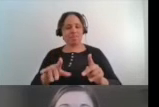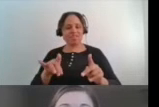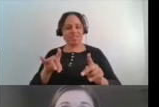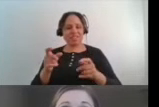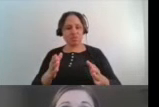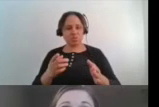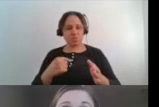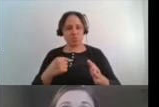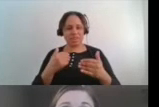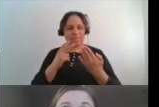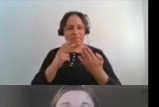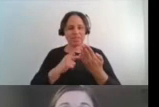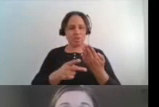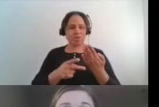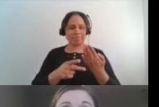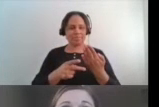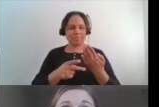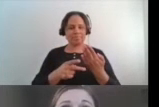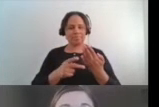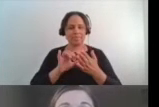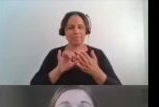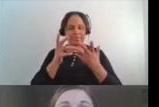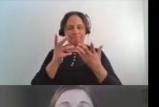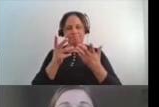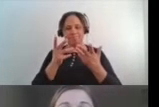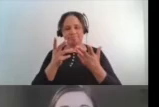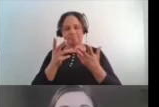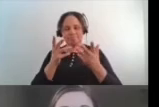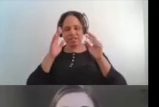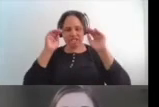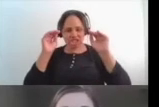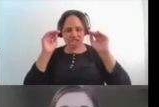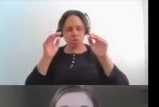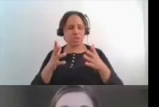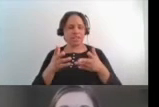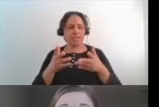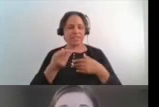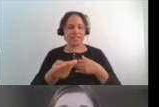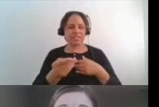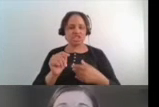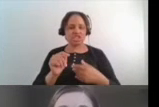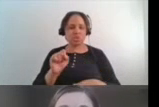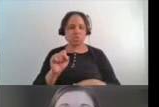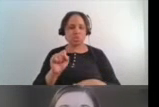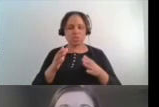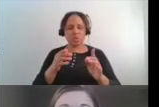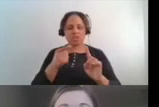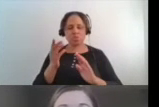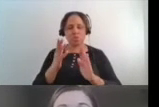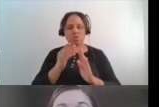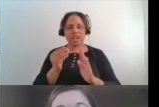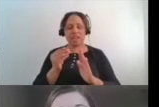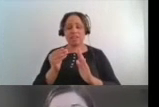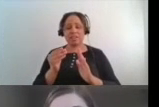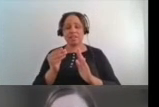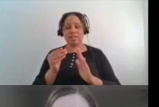teaches you, that gives you tools and ways to approach that and get that recipient story out there to